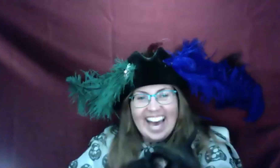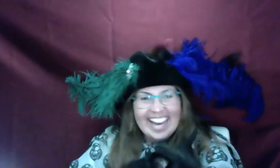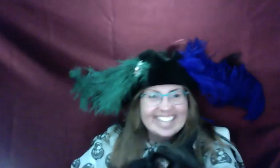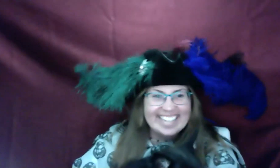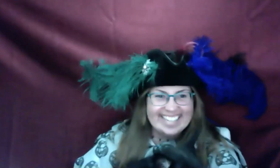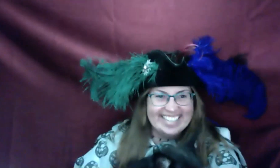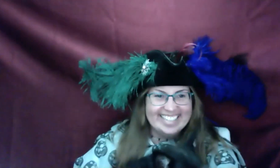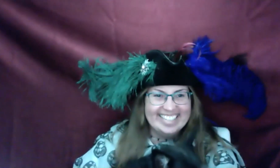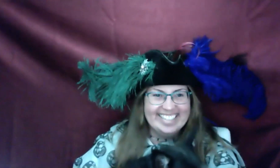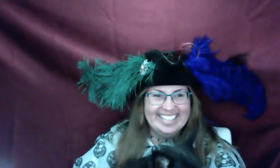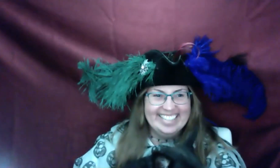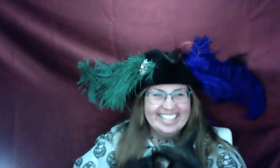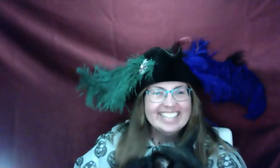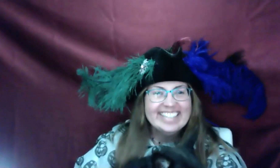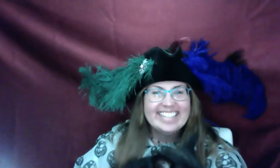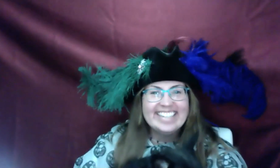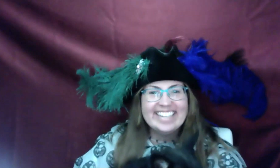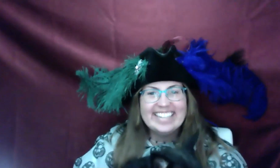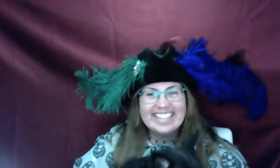Yeah.